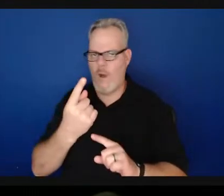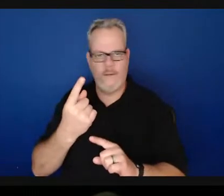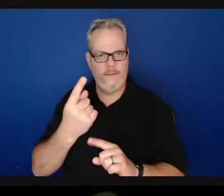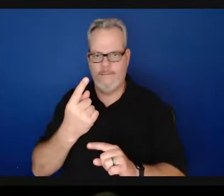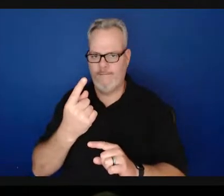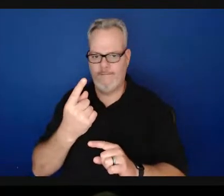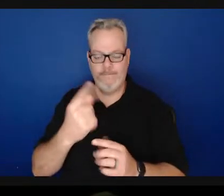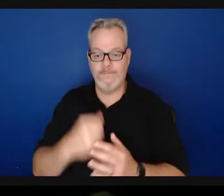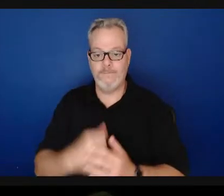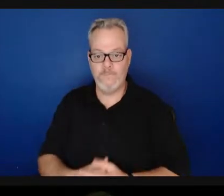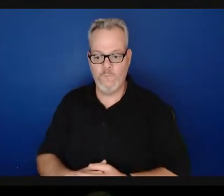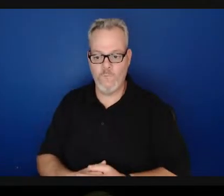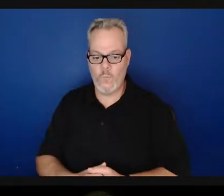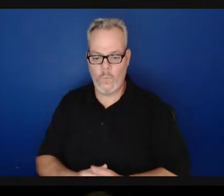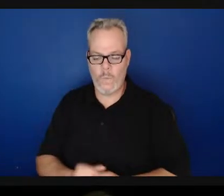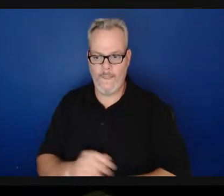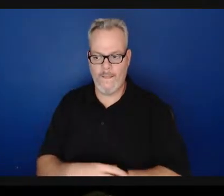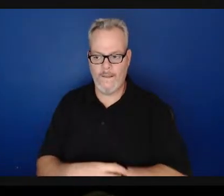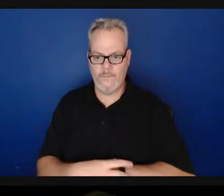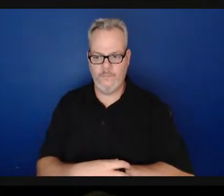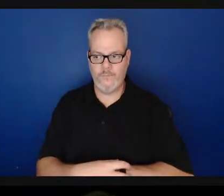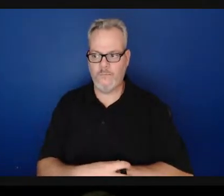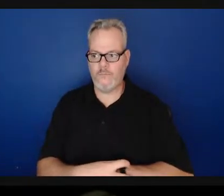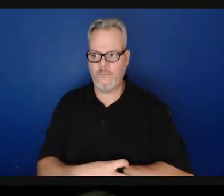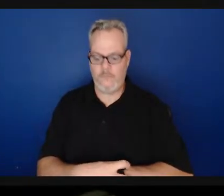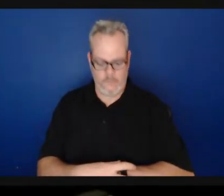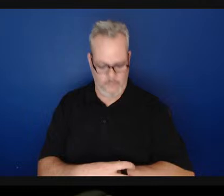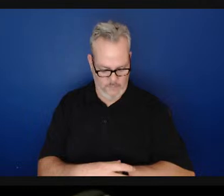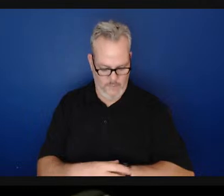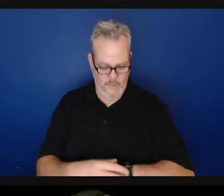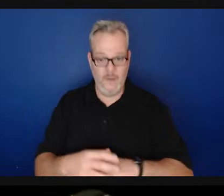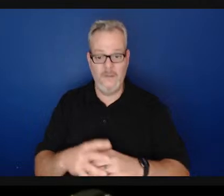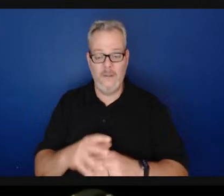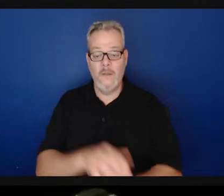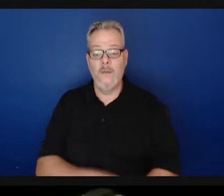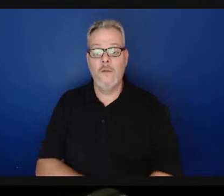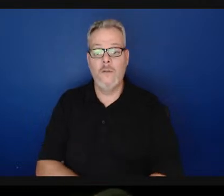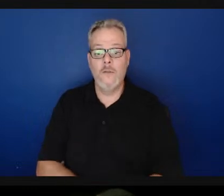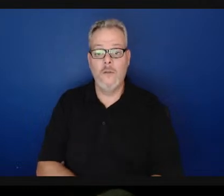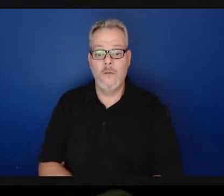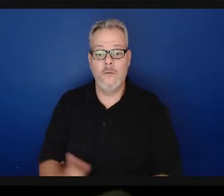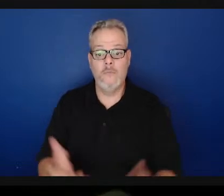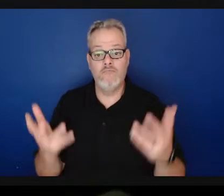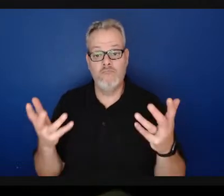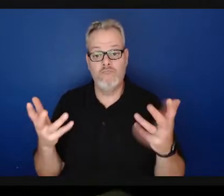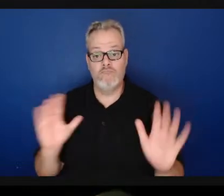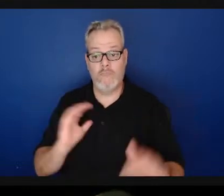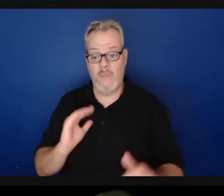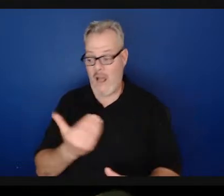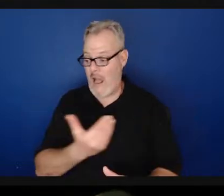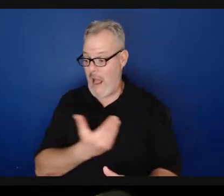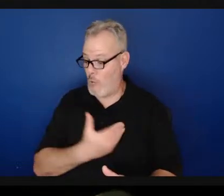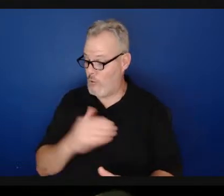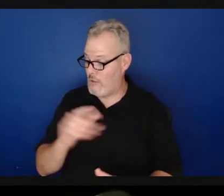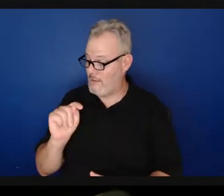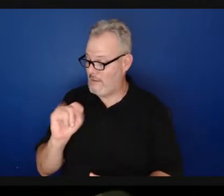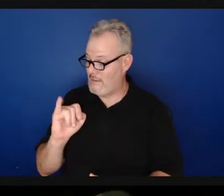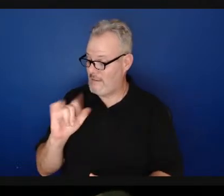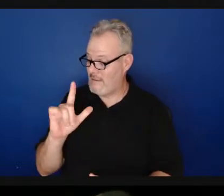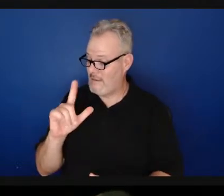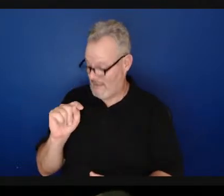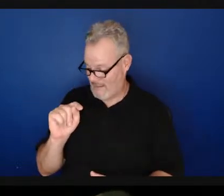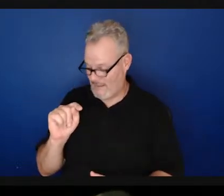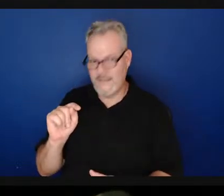Right, so that's our tilt, and I think we will just play. We're talking about the rift zone